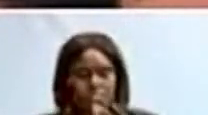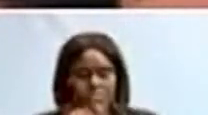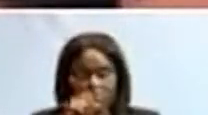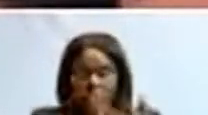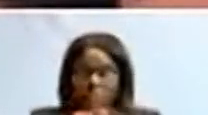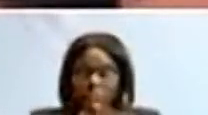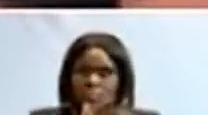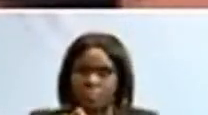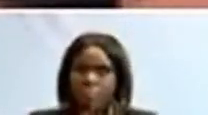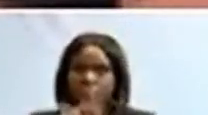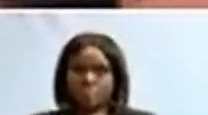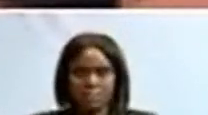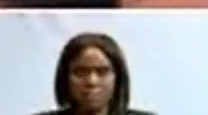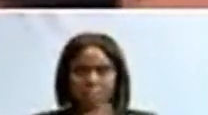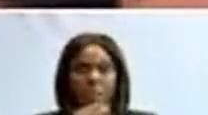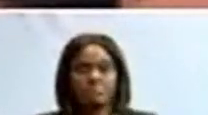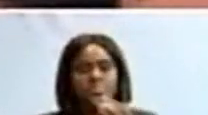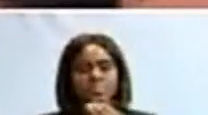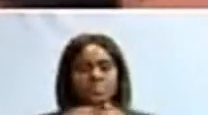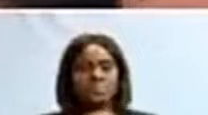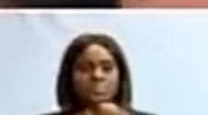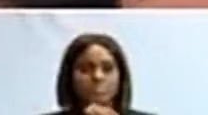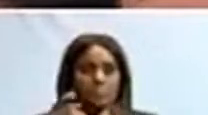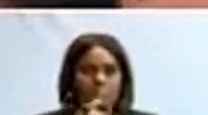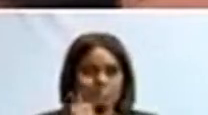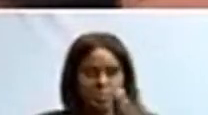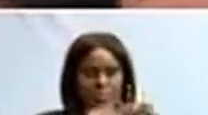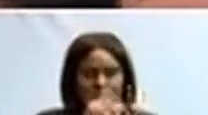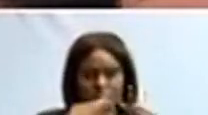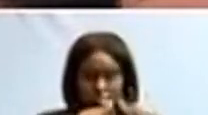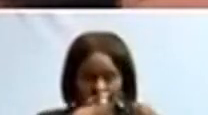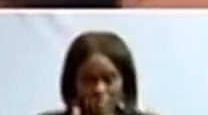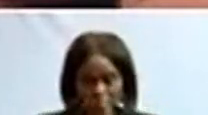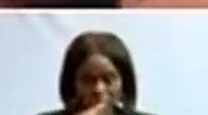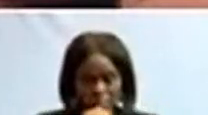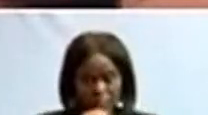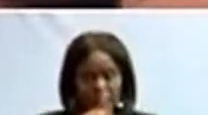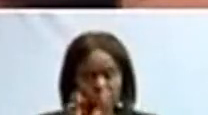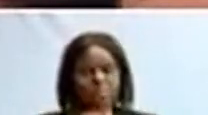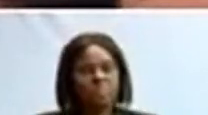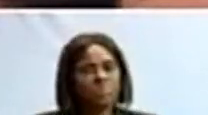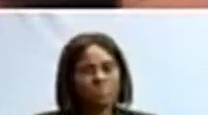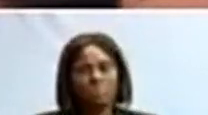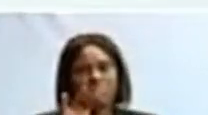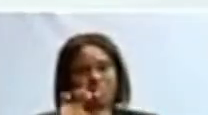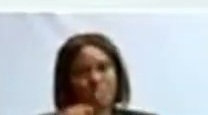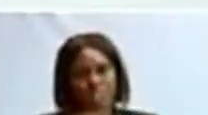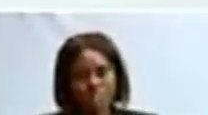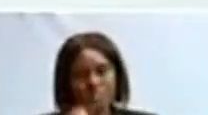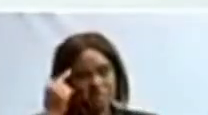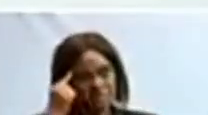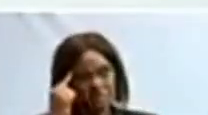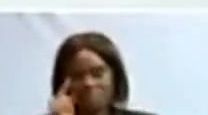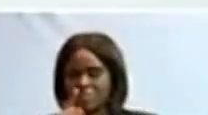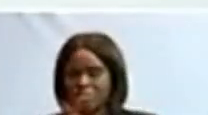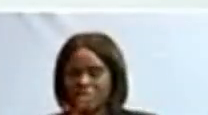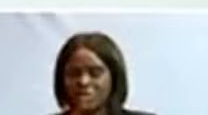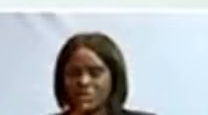deduct NAPSA contributions from general workers. Sorry, CS. Yes. I think we should